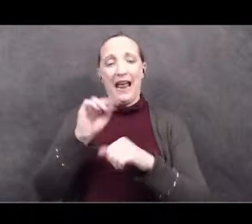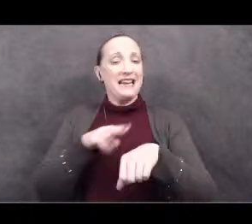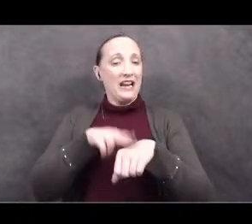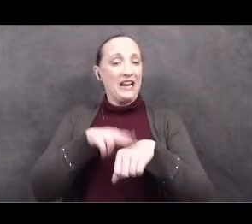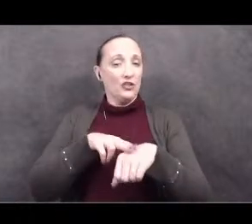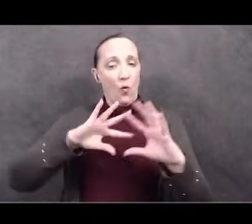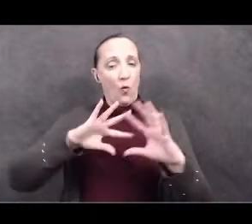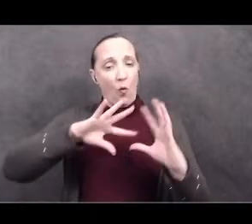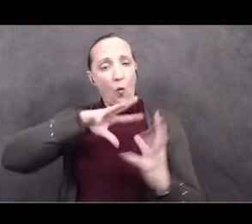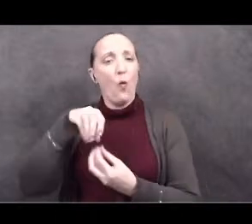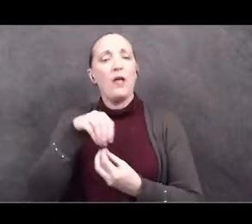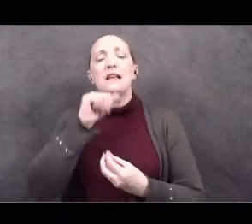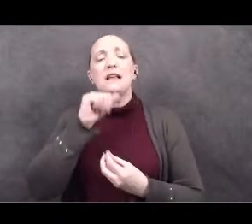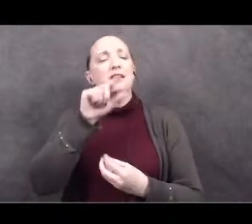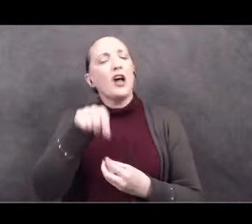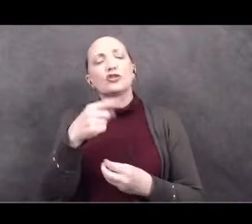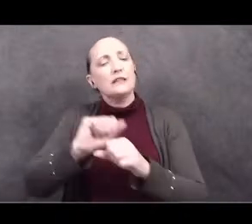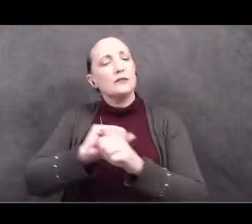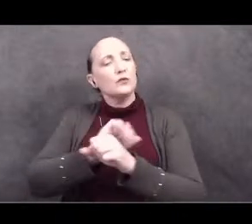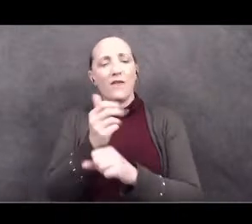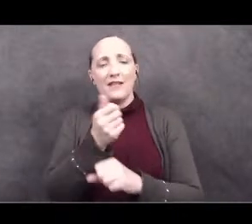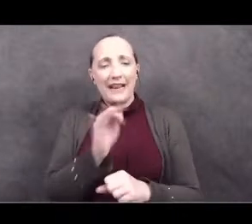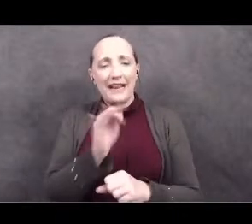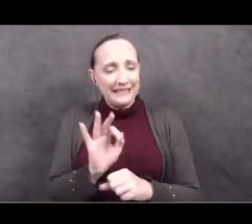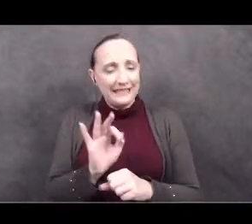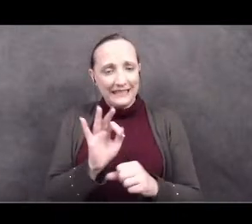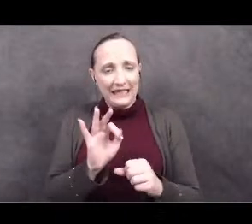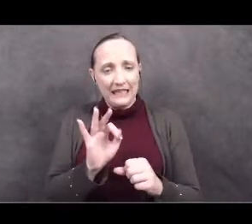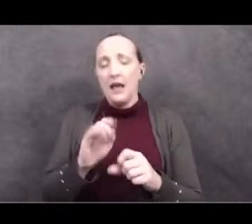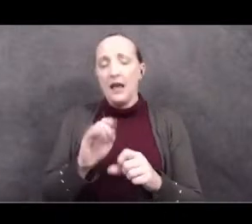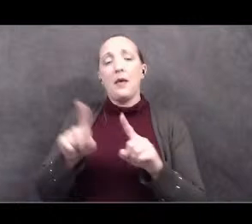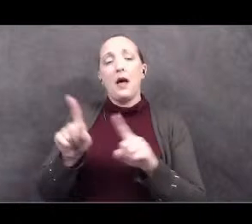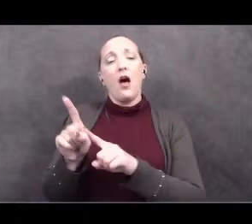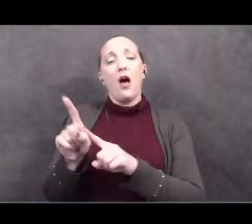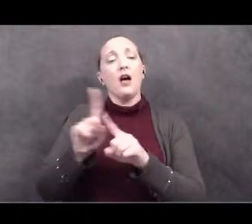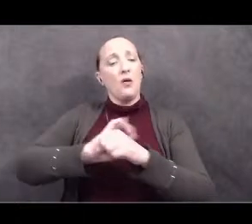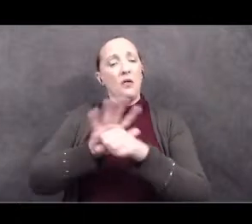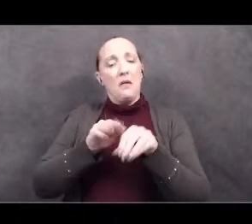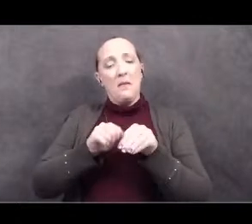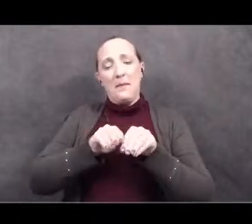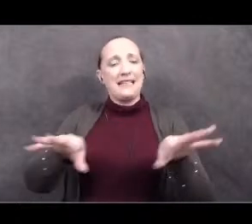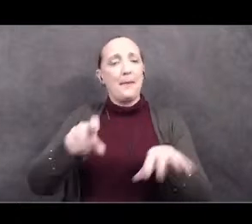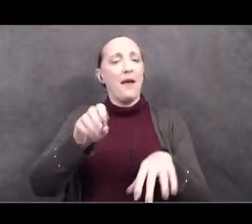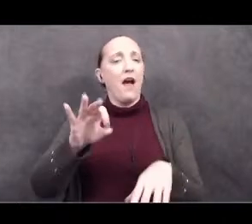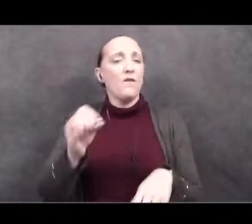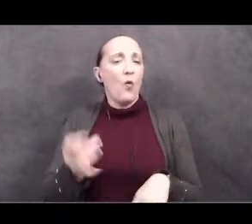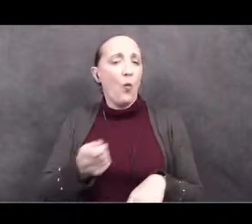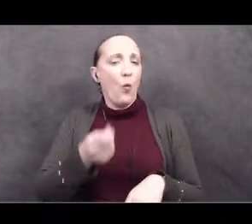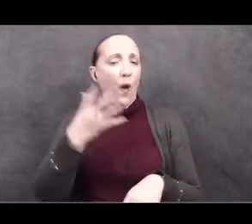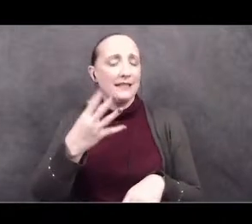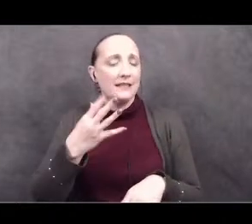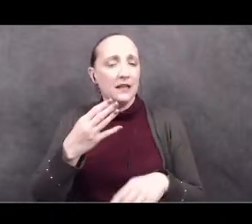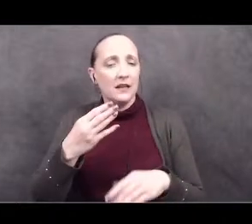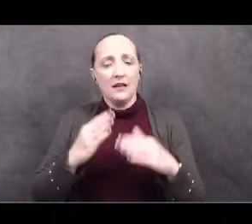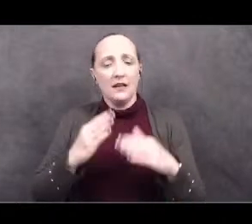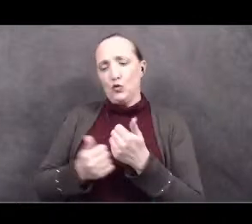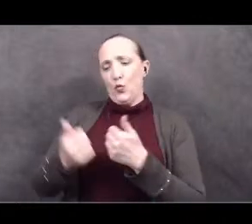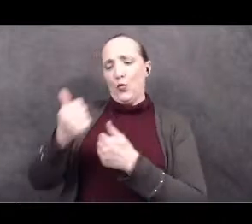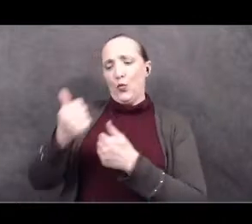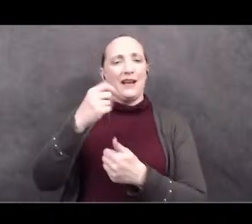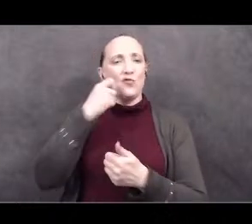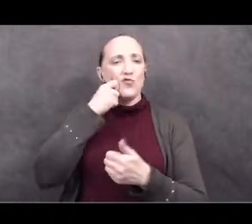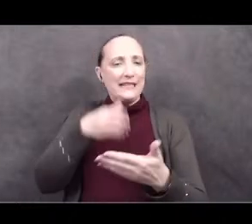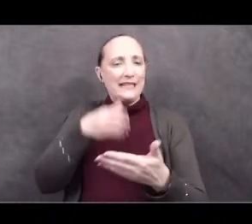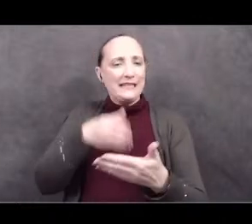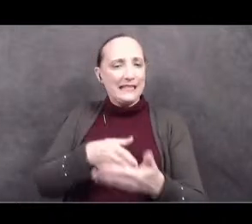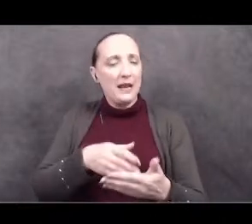covid-19 pandemic but pandemic of white supremacy and racism opposition to promoting inclusion equity and diversity